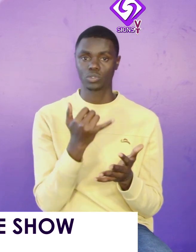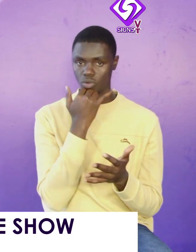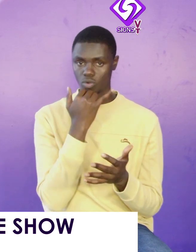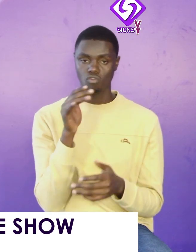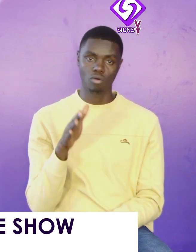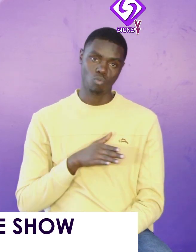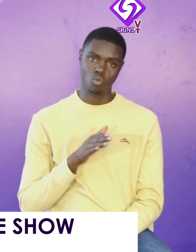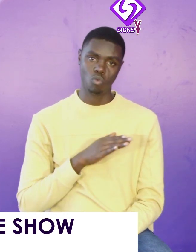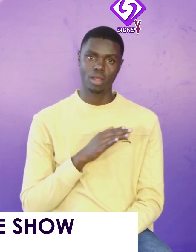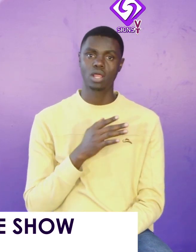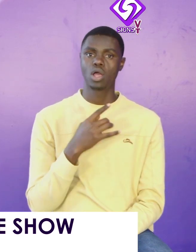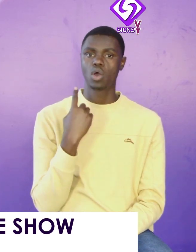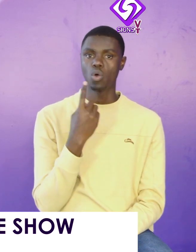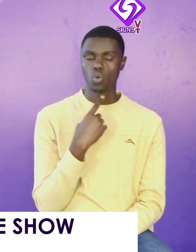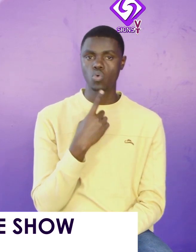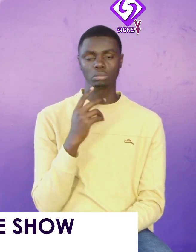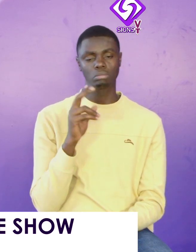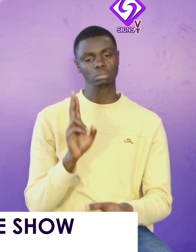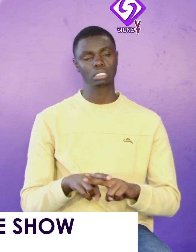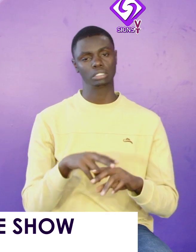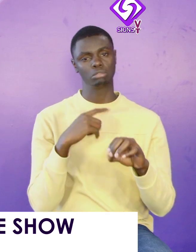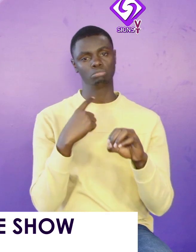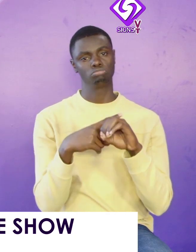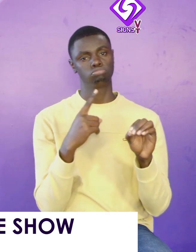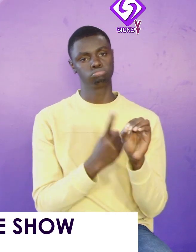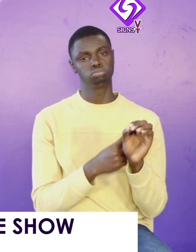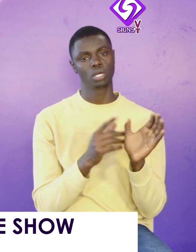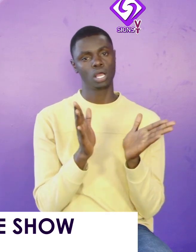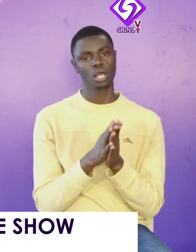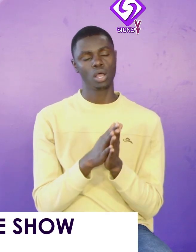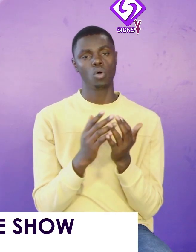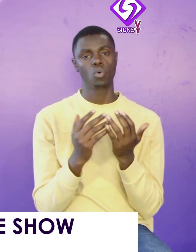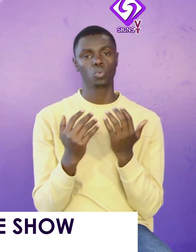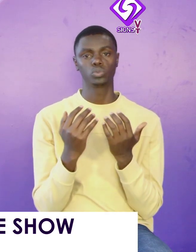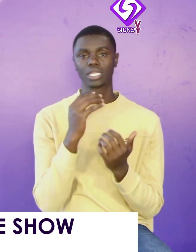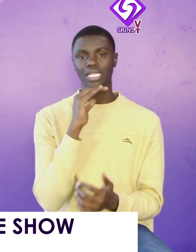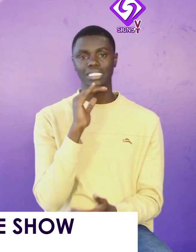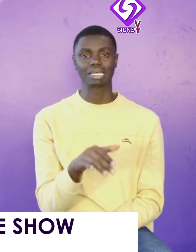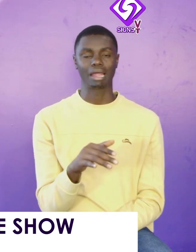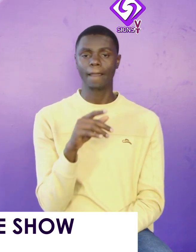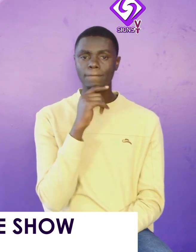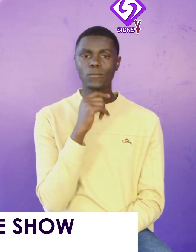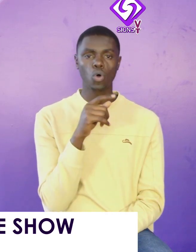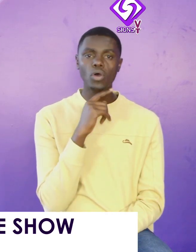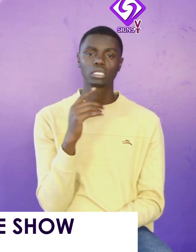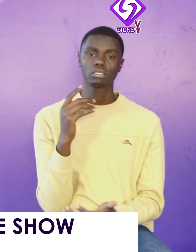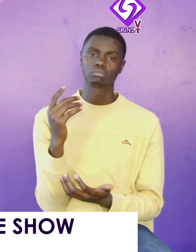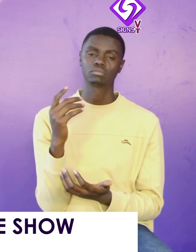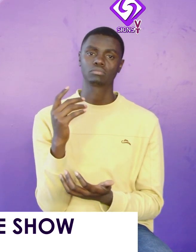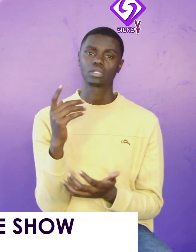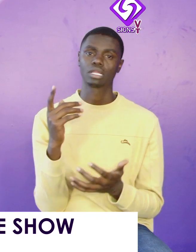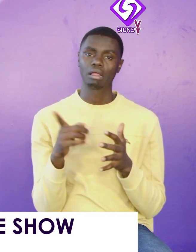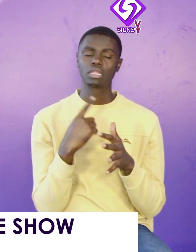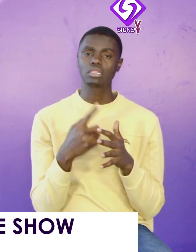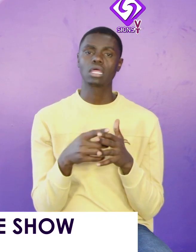who sat in her Mercedes Benz with her son, bouncing baby boy, can you believe it? And